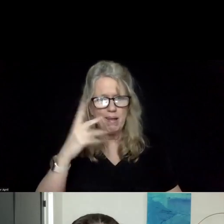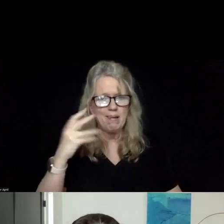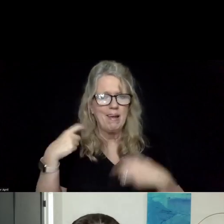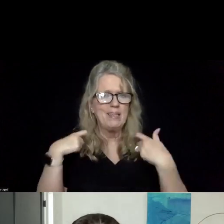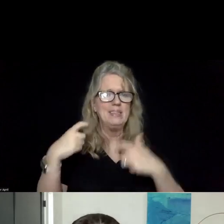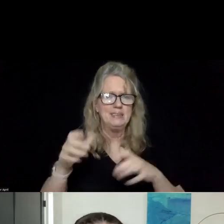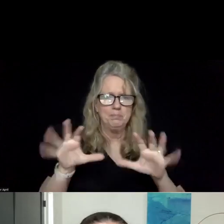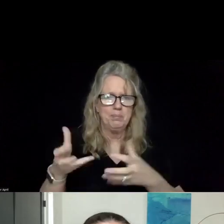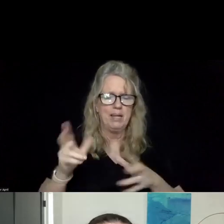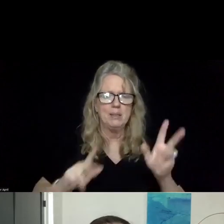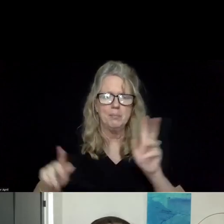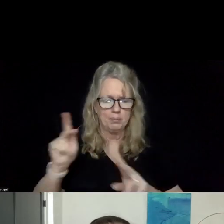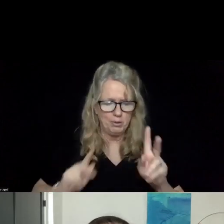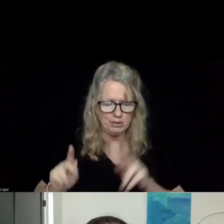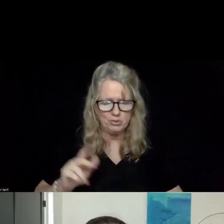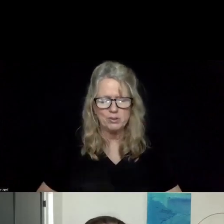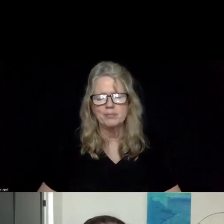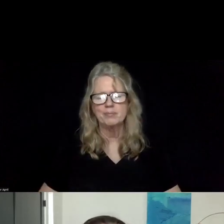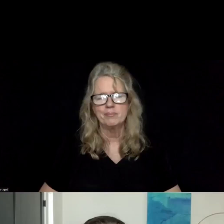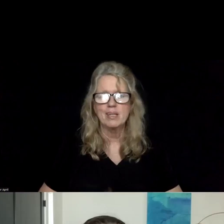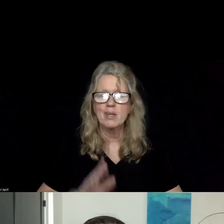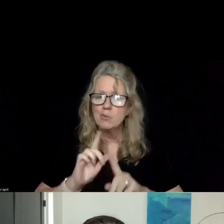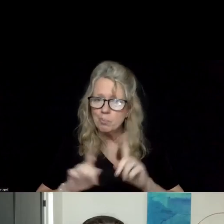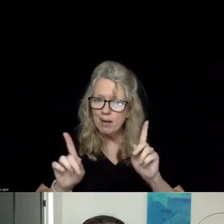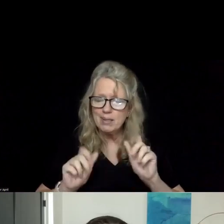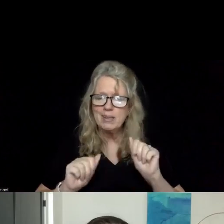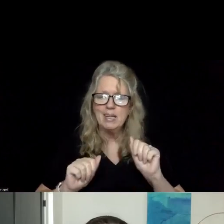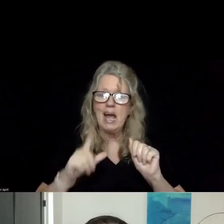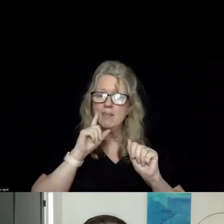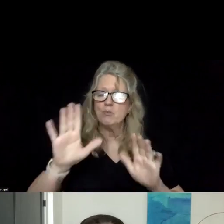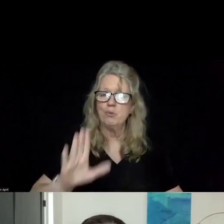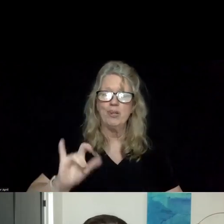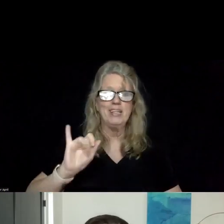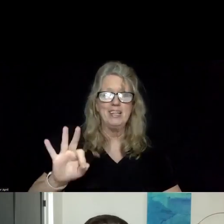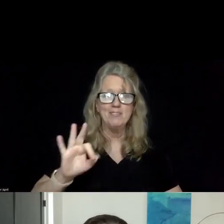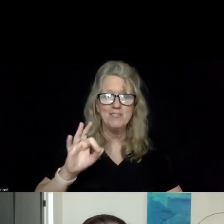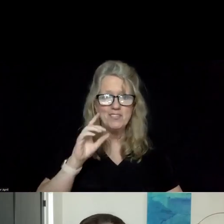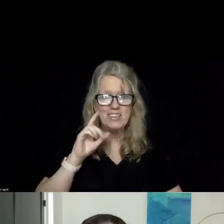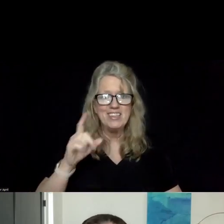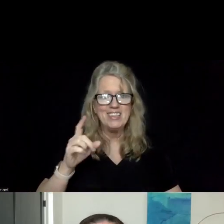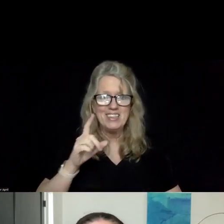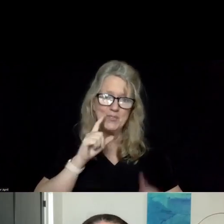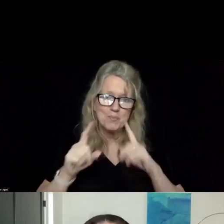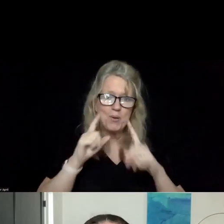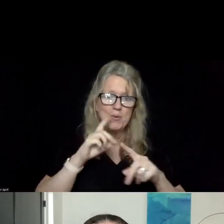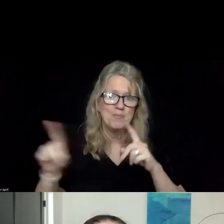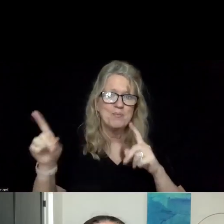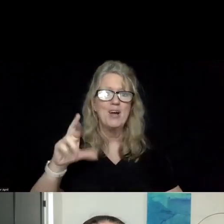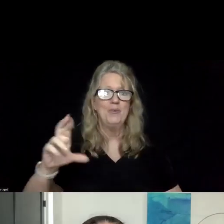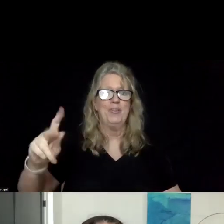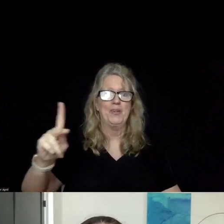Hispanic populations. But I think it would be great if he spoke, he maybe already has, but with the CROP